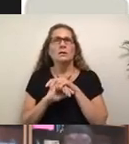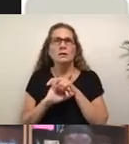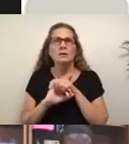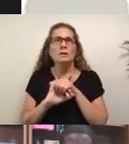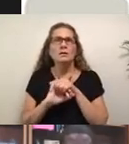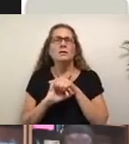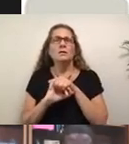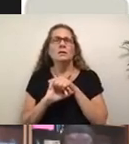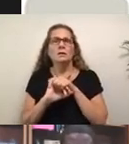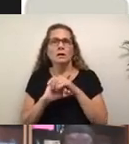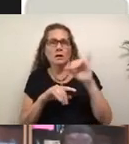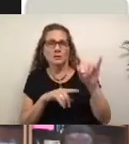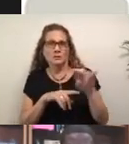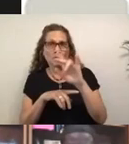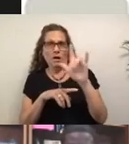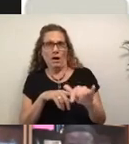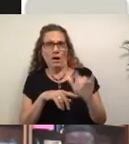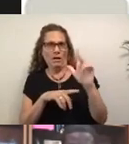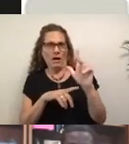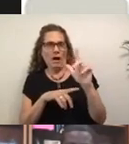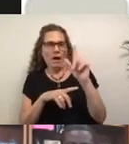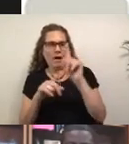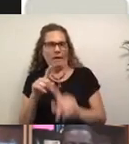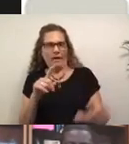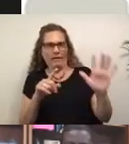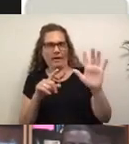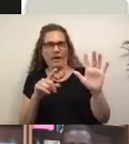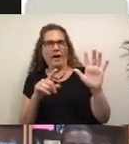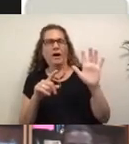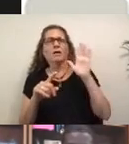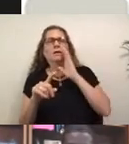1 to 5 p.m. You can register online at